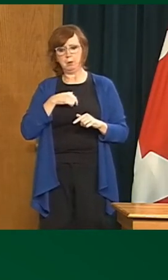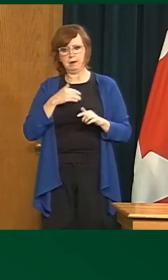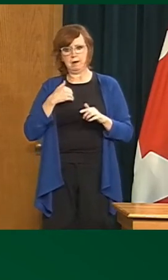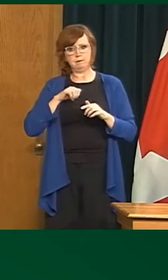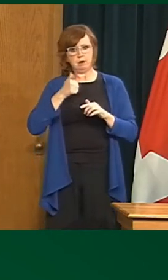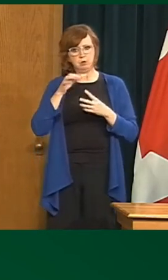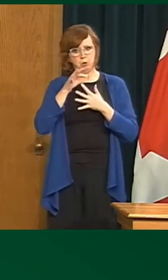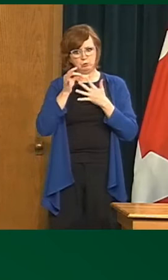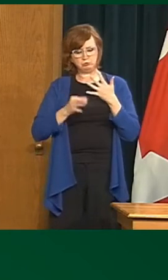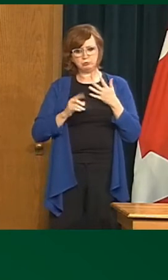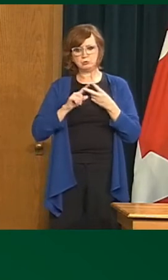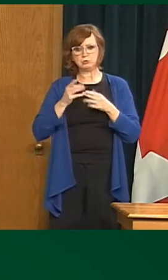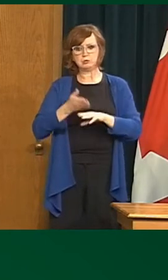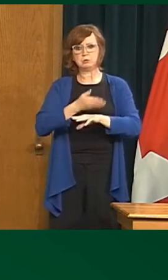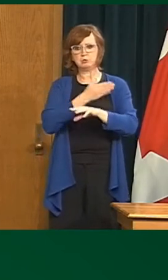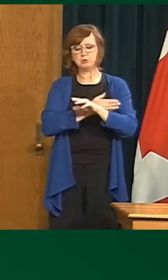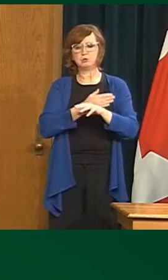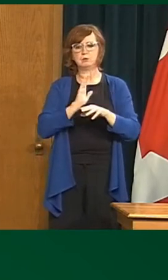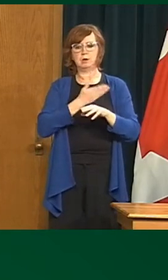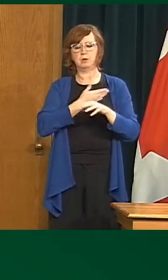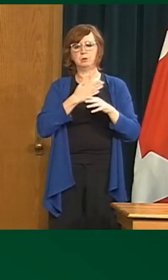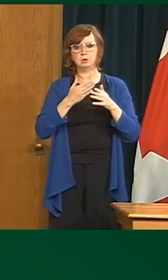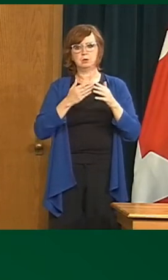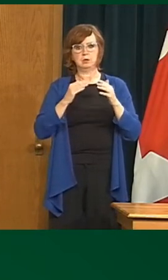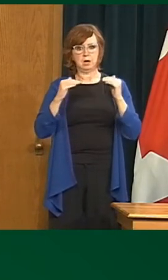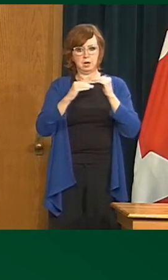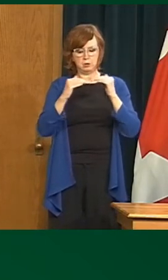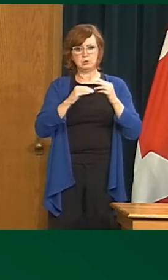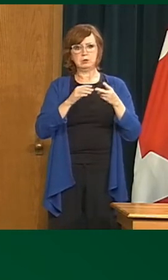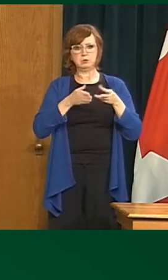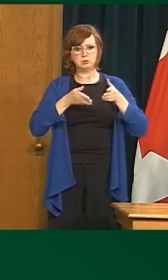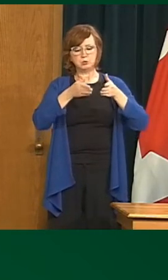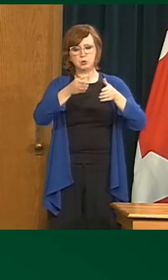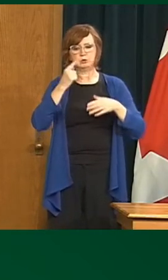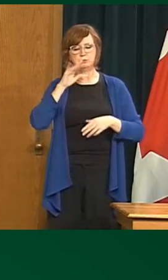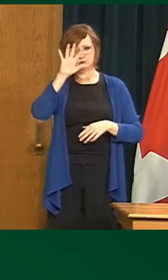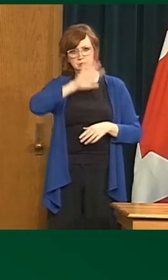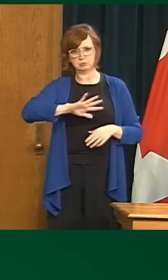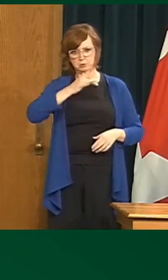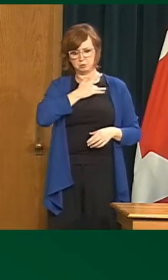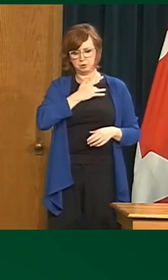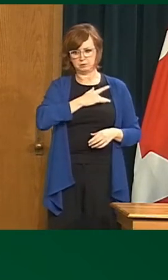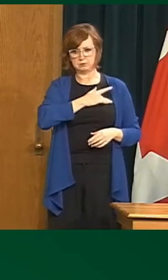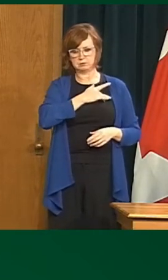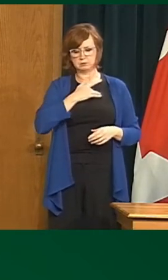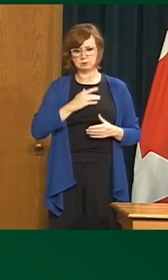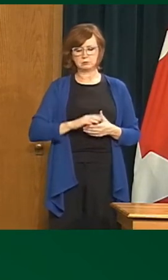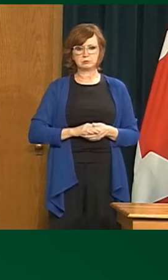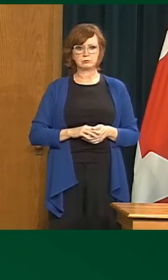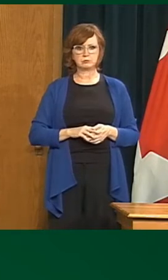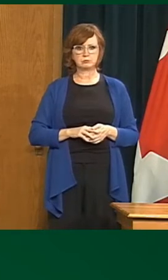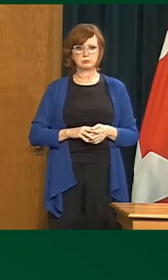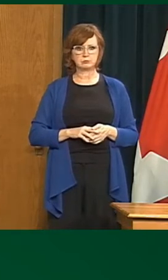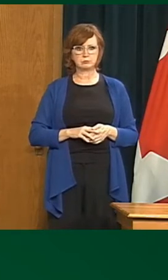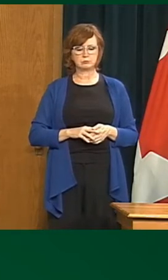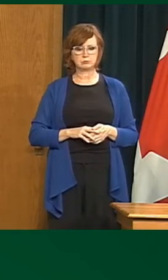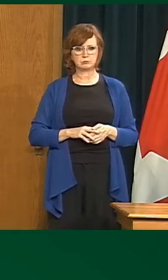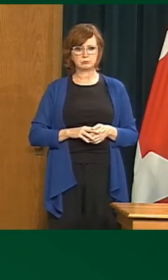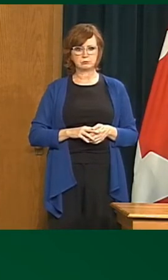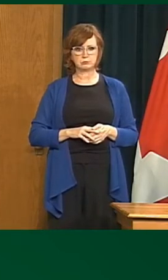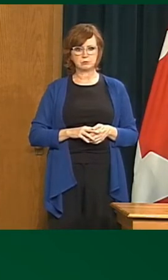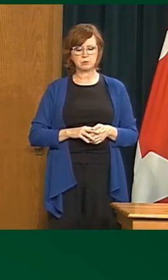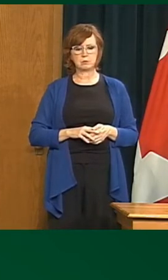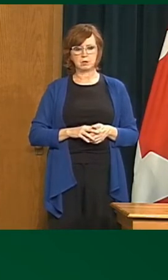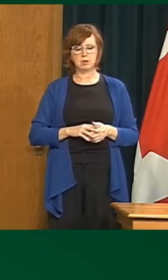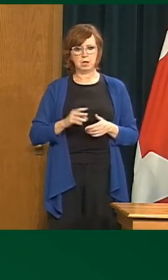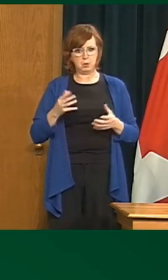the infrastructure investment, the public infrastructure investment in this province, also trying to enhance the environment to encourage private infrastructure